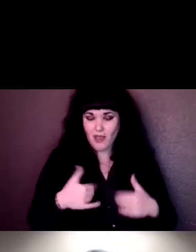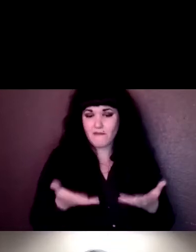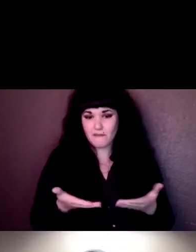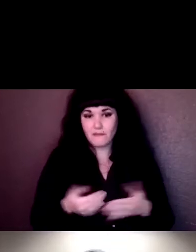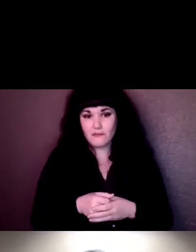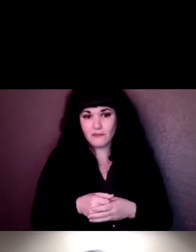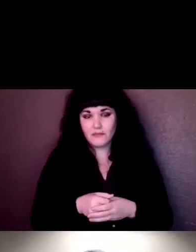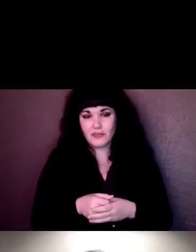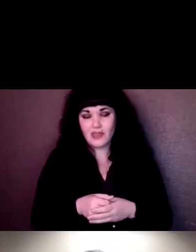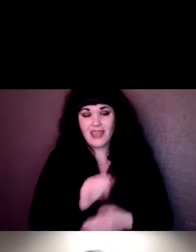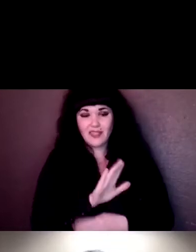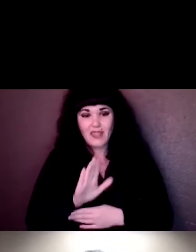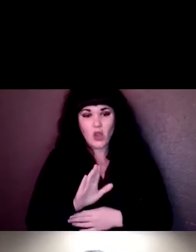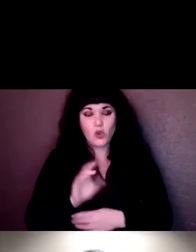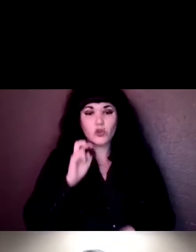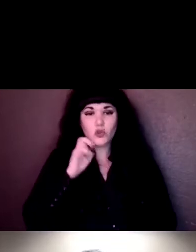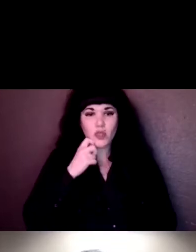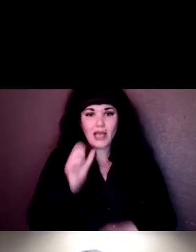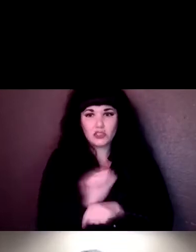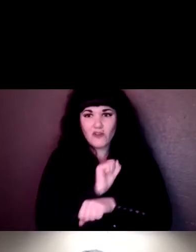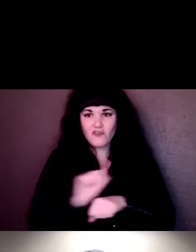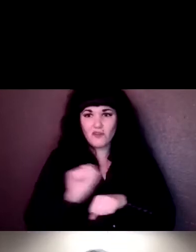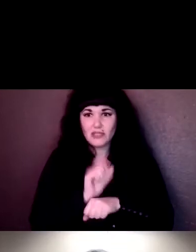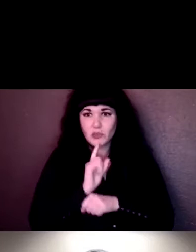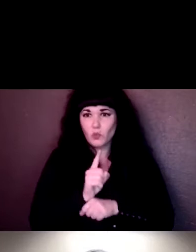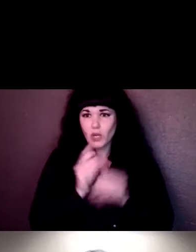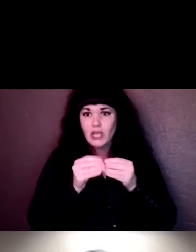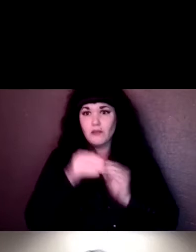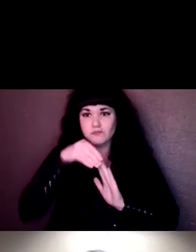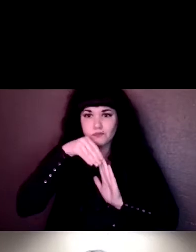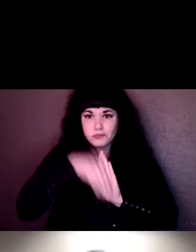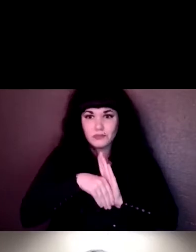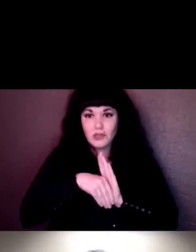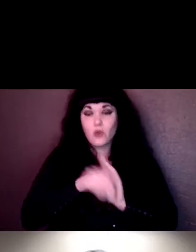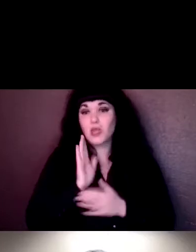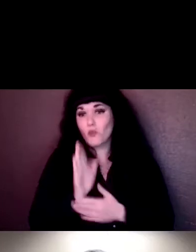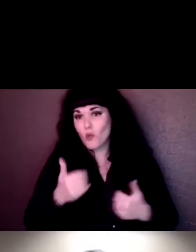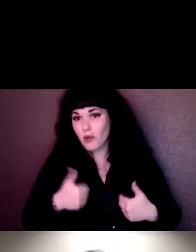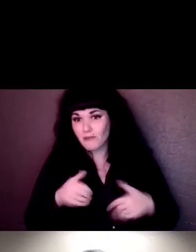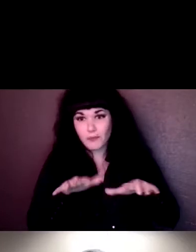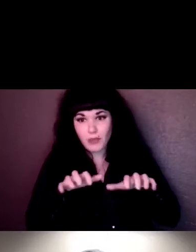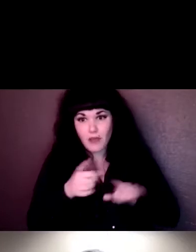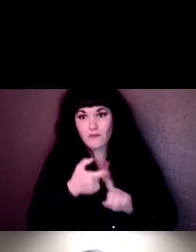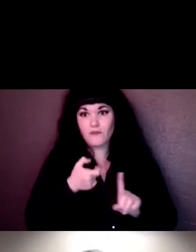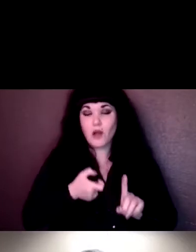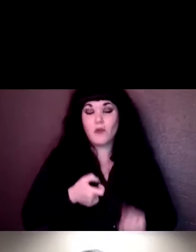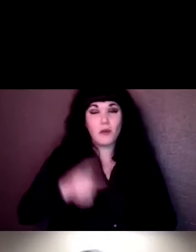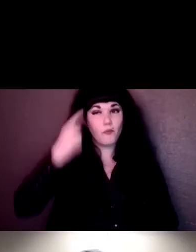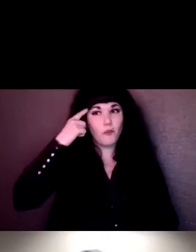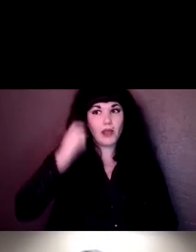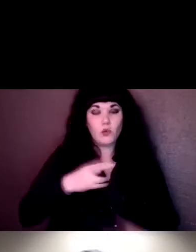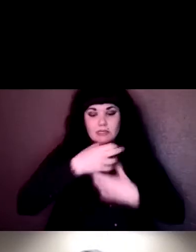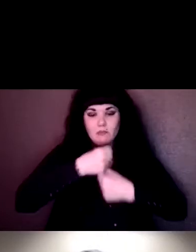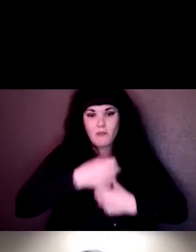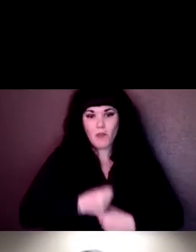of neurological function. Many of them will be paralyzed either from a brain injury or a spinal cord injury. And we help to replace